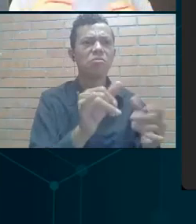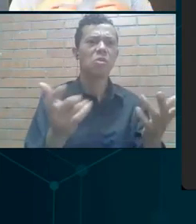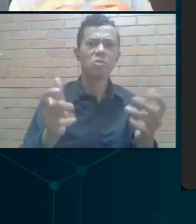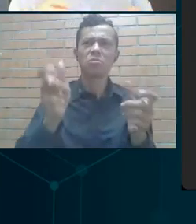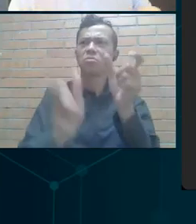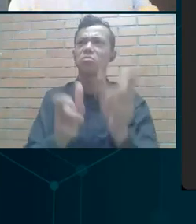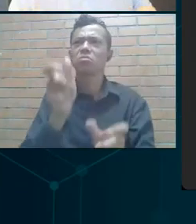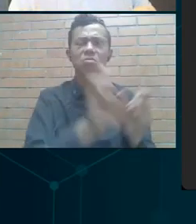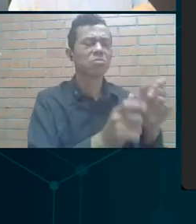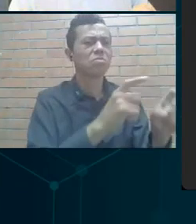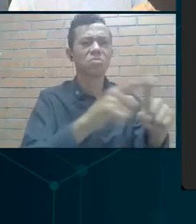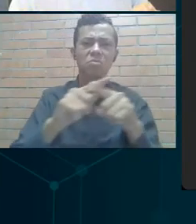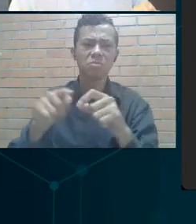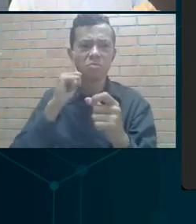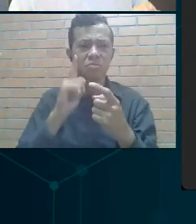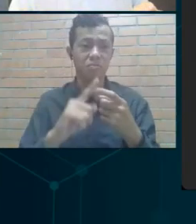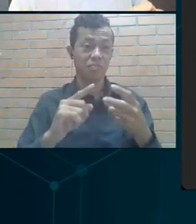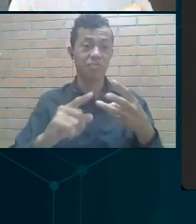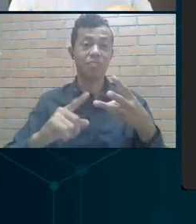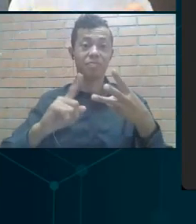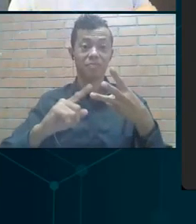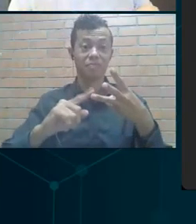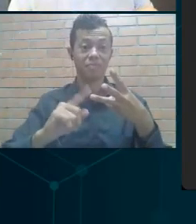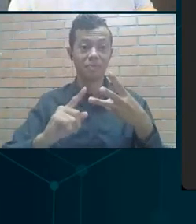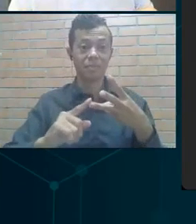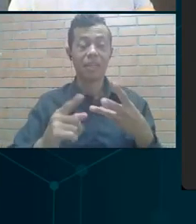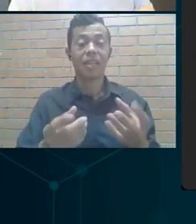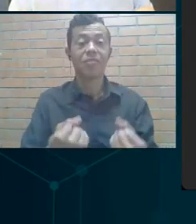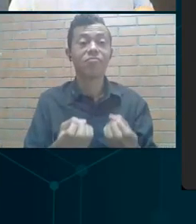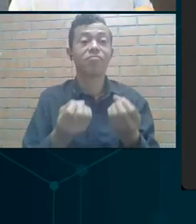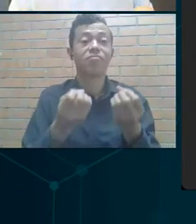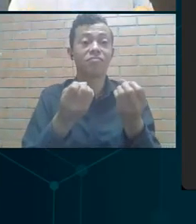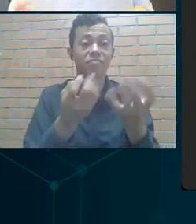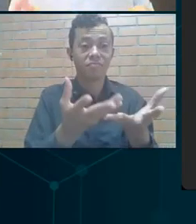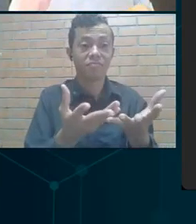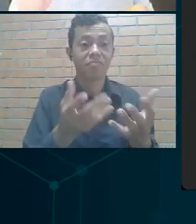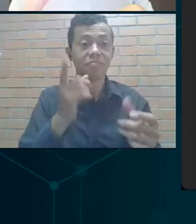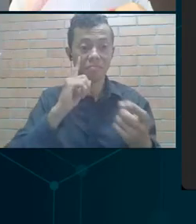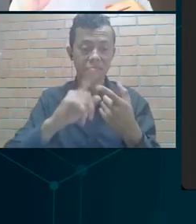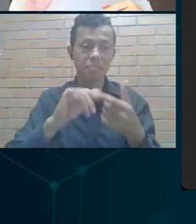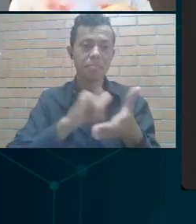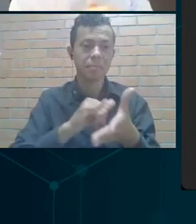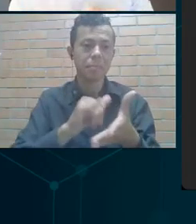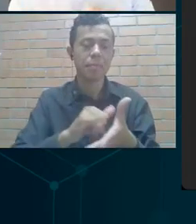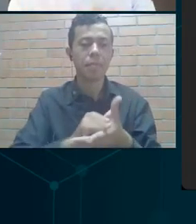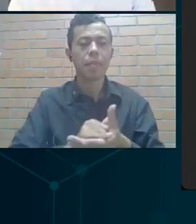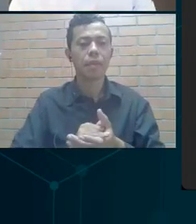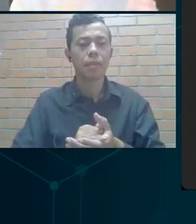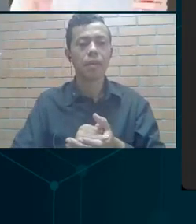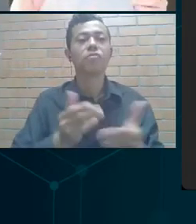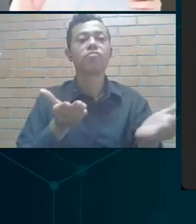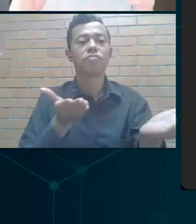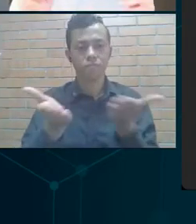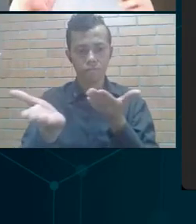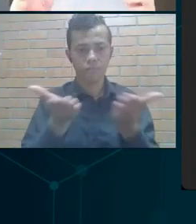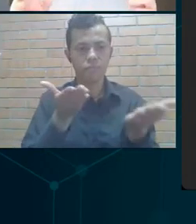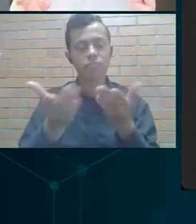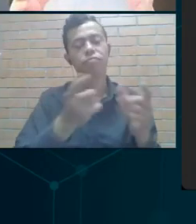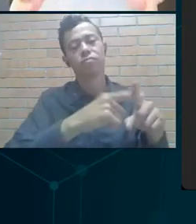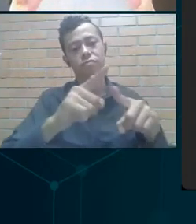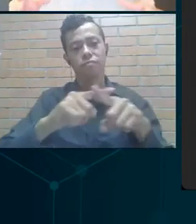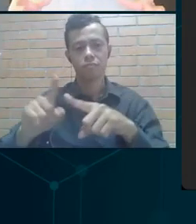richness when it comes to the programming layer and services that you provide. There's no possible way,